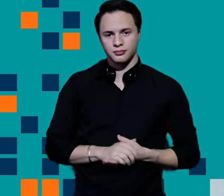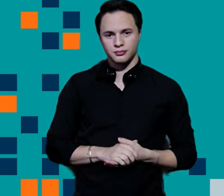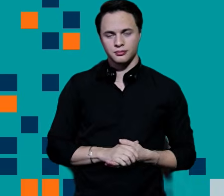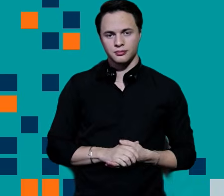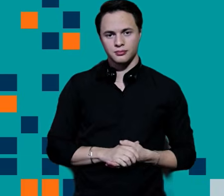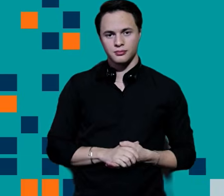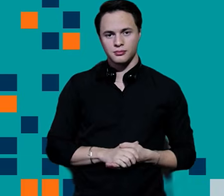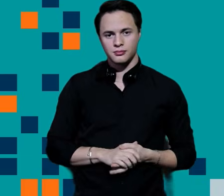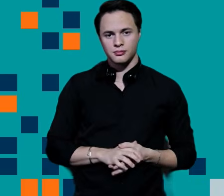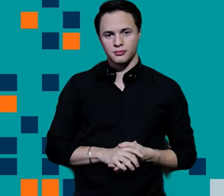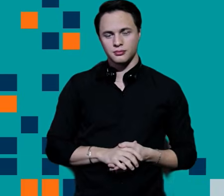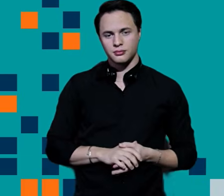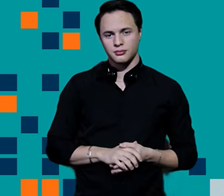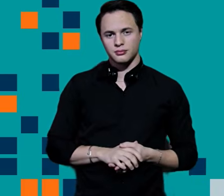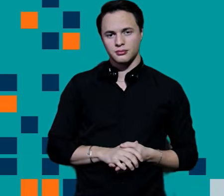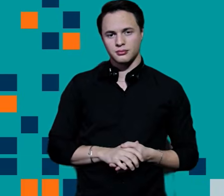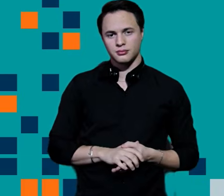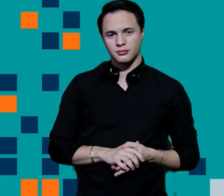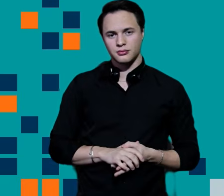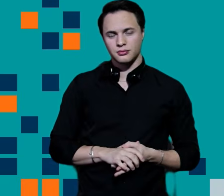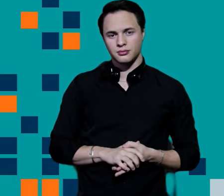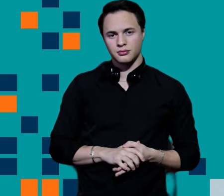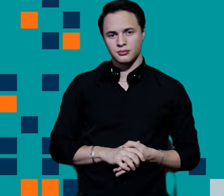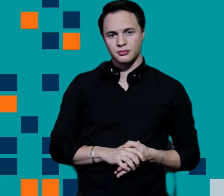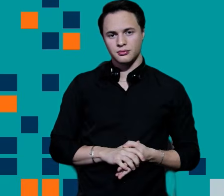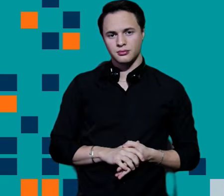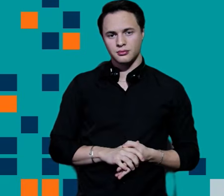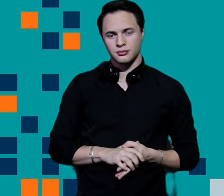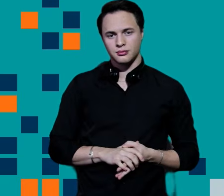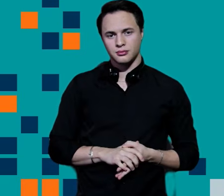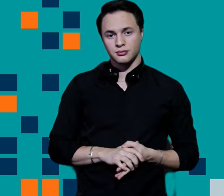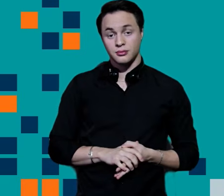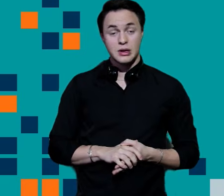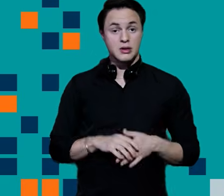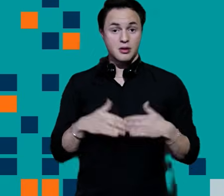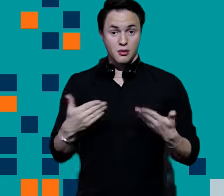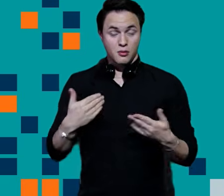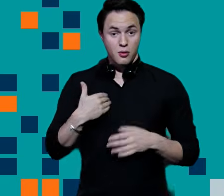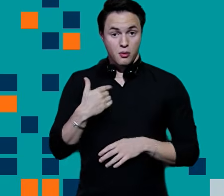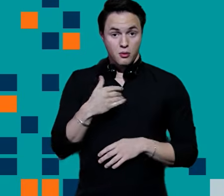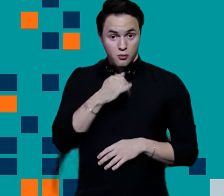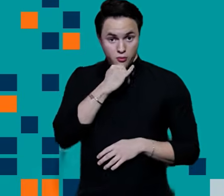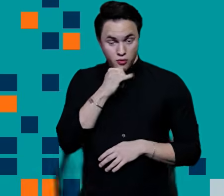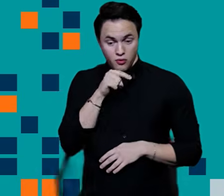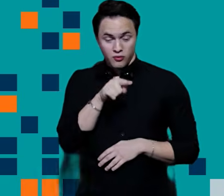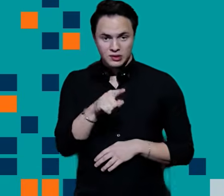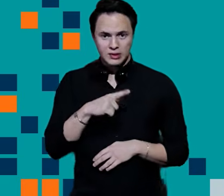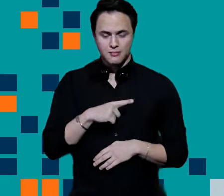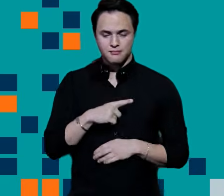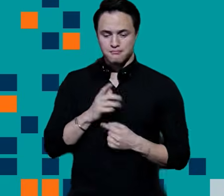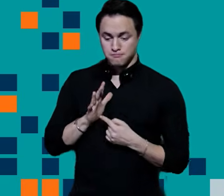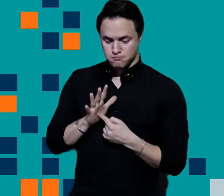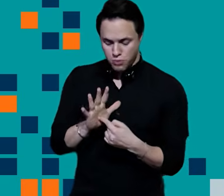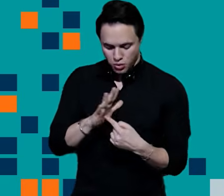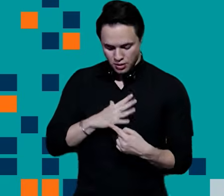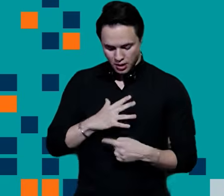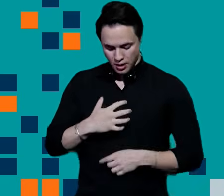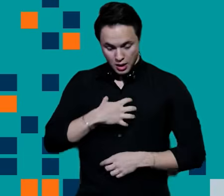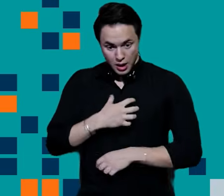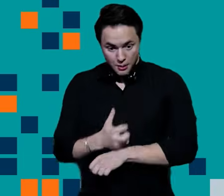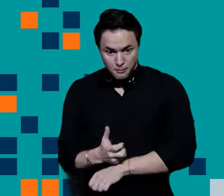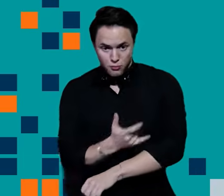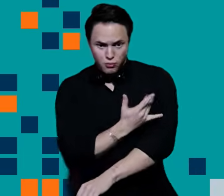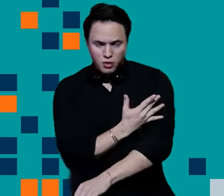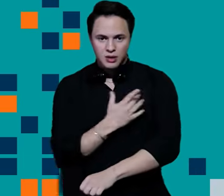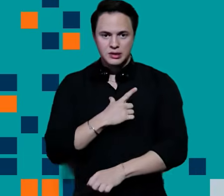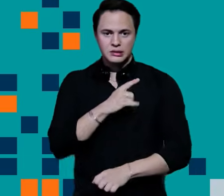the horizontal one, from the far side to this side, shows your emotions going from miserable, moving to this side, being happy